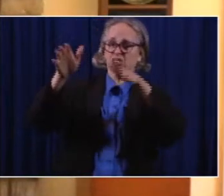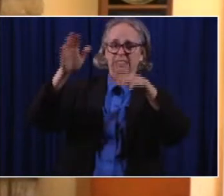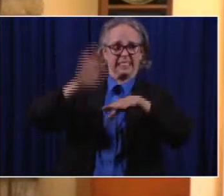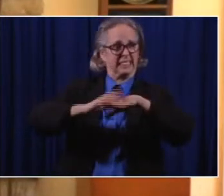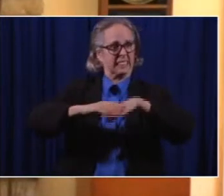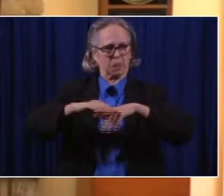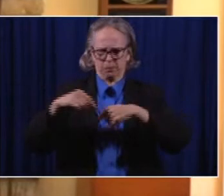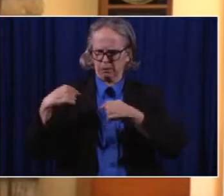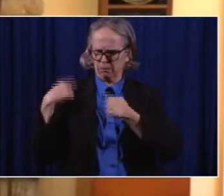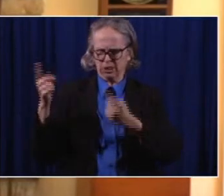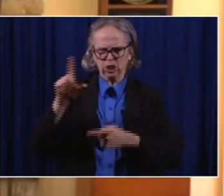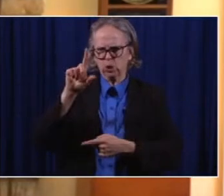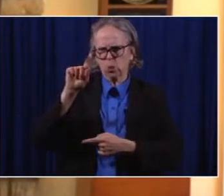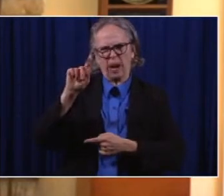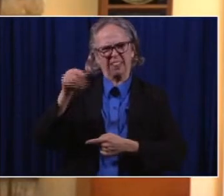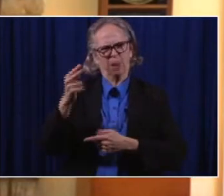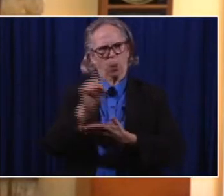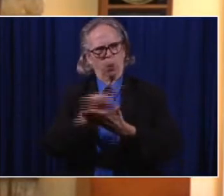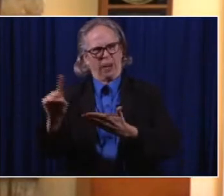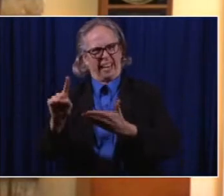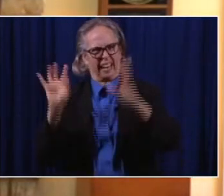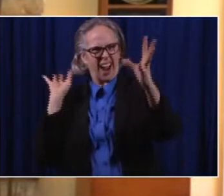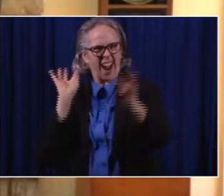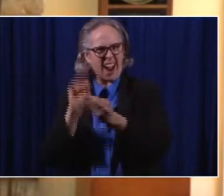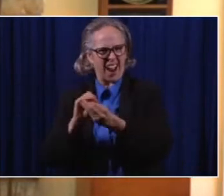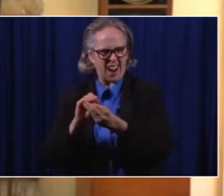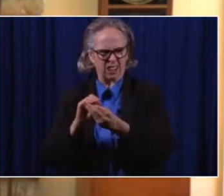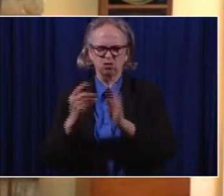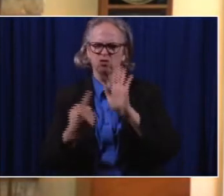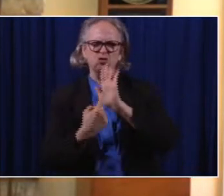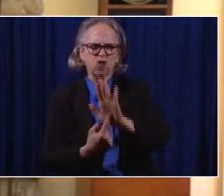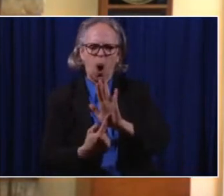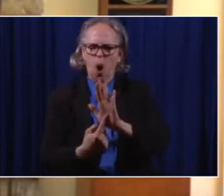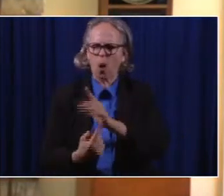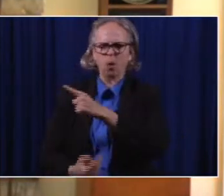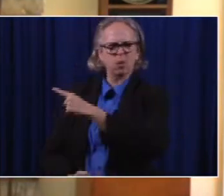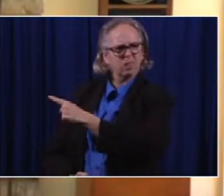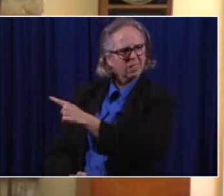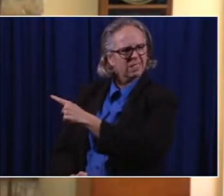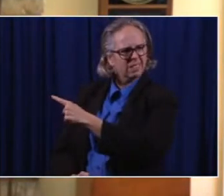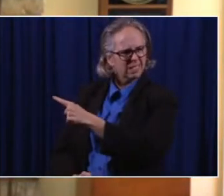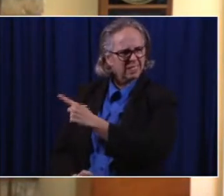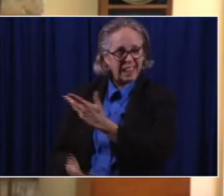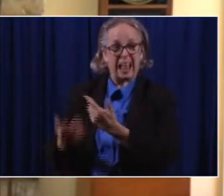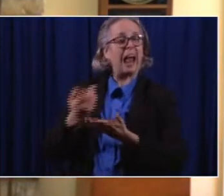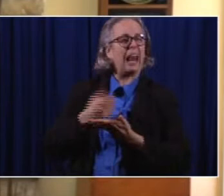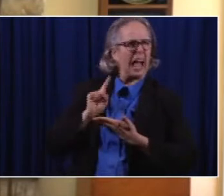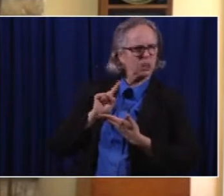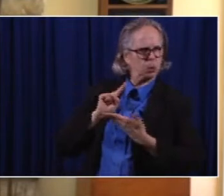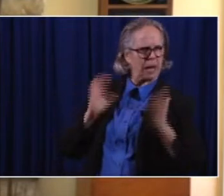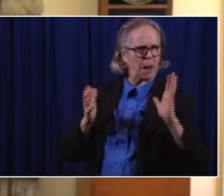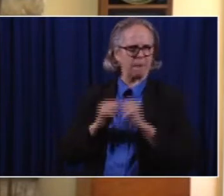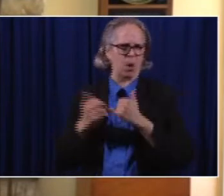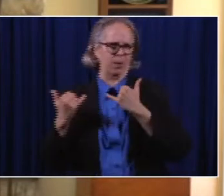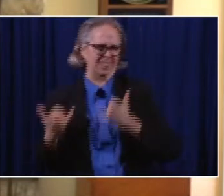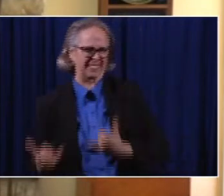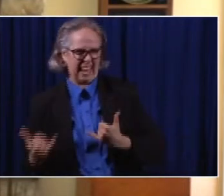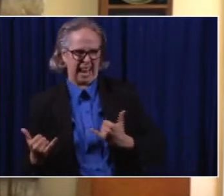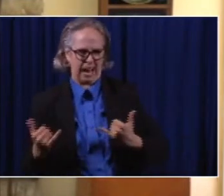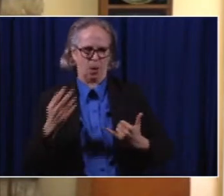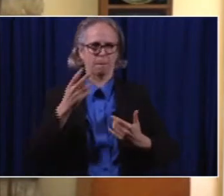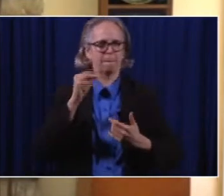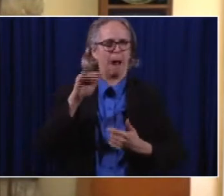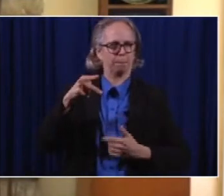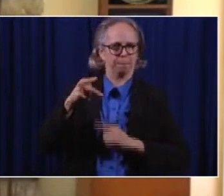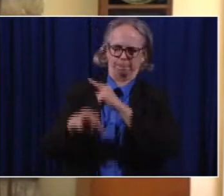slide on that. And this shows last week to this week.